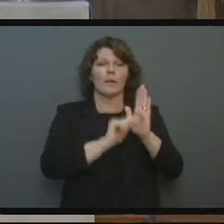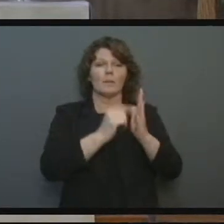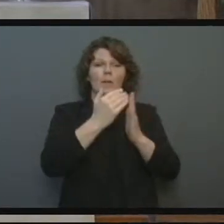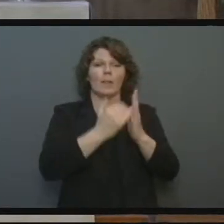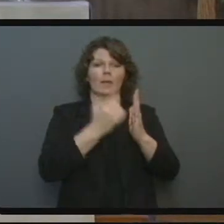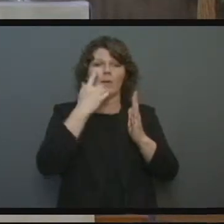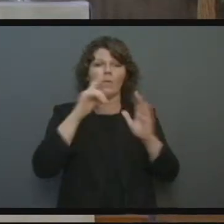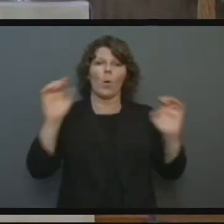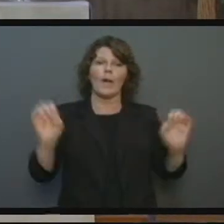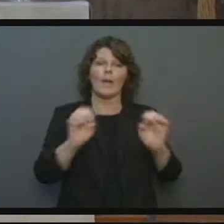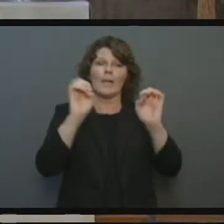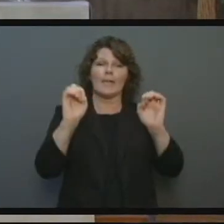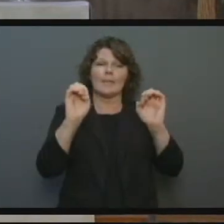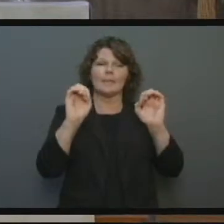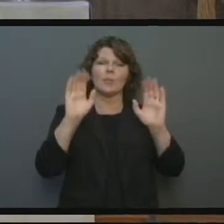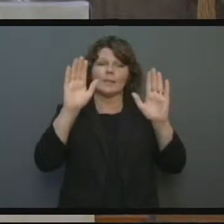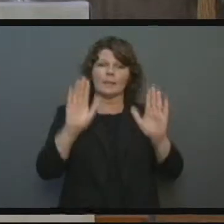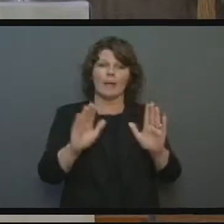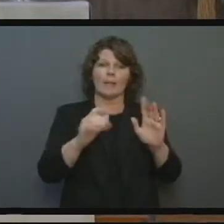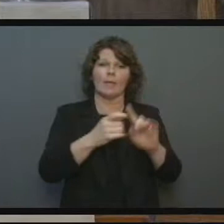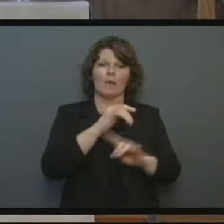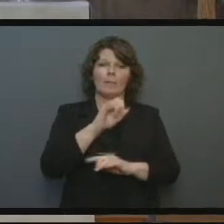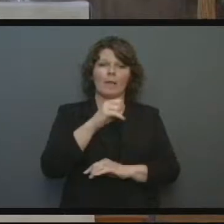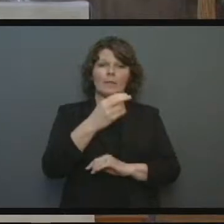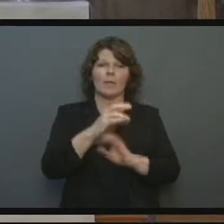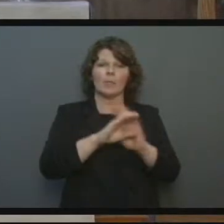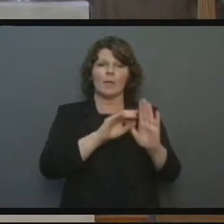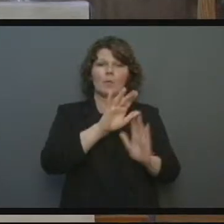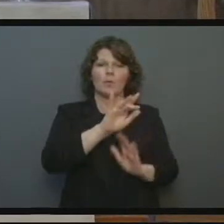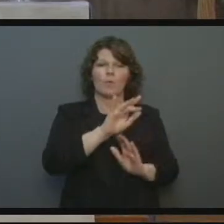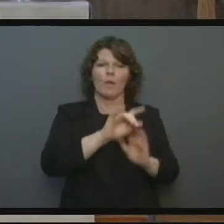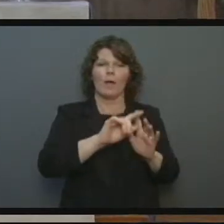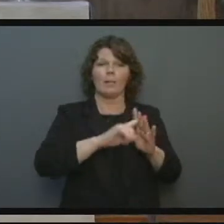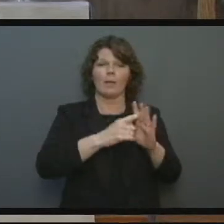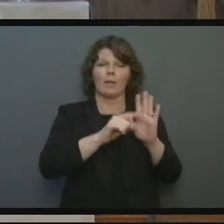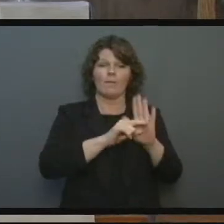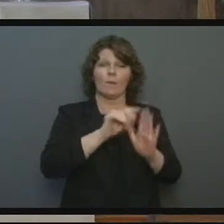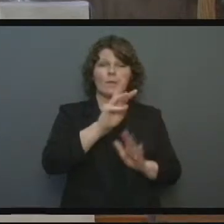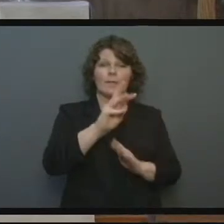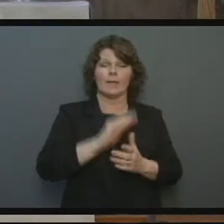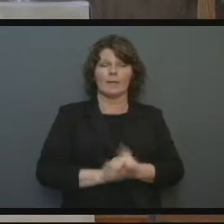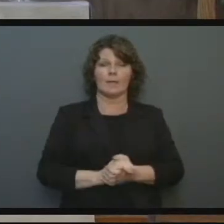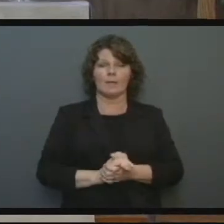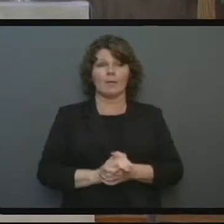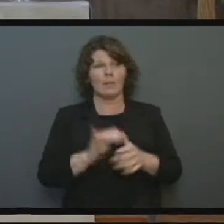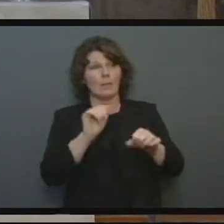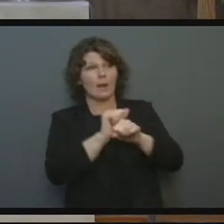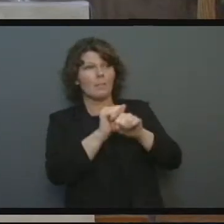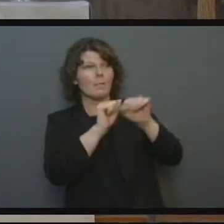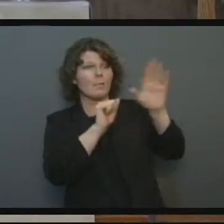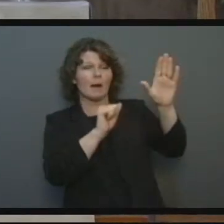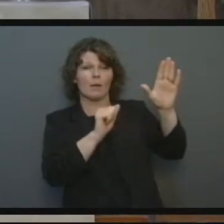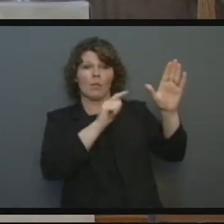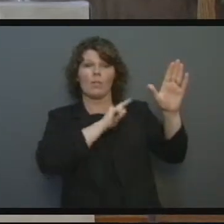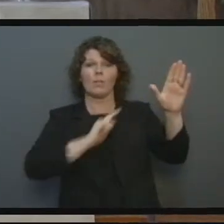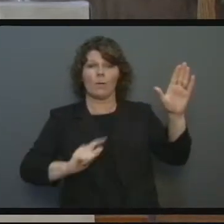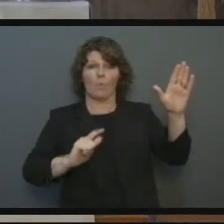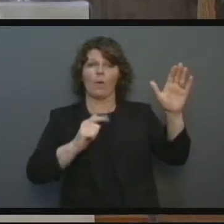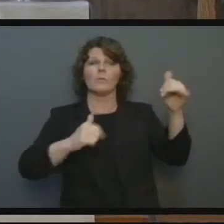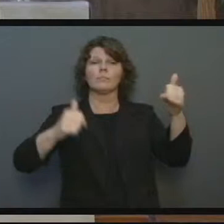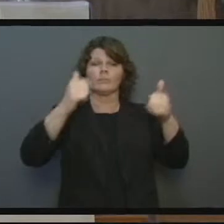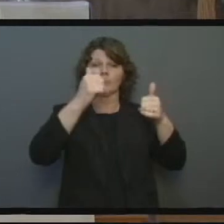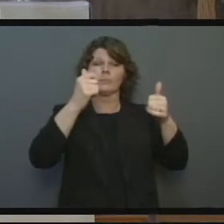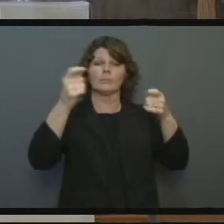for this Easter Sunday is from Isaiah chapter 25, beginning with verse 6. On this mountain, the Lord of hosts will make for